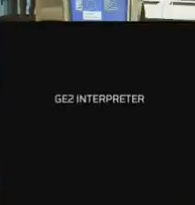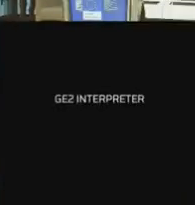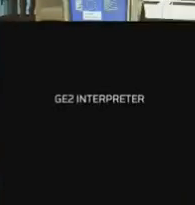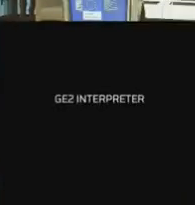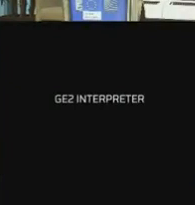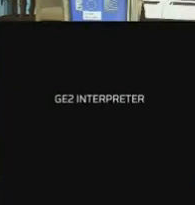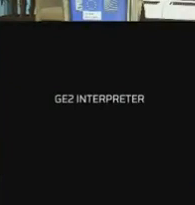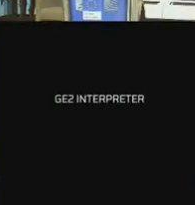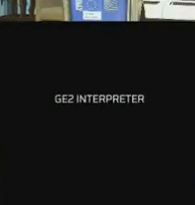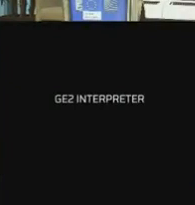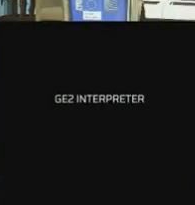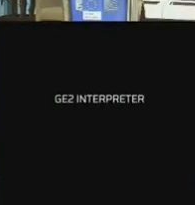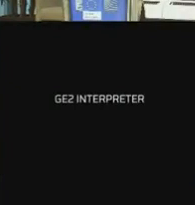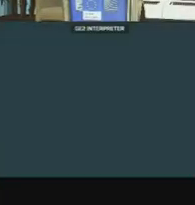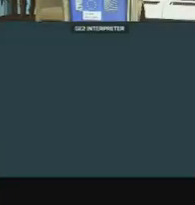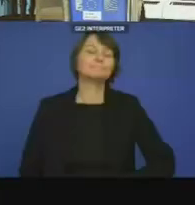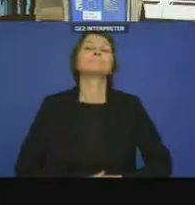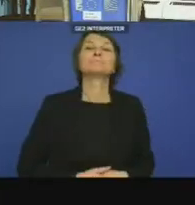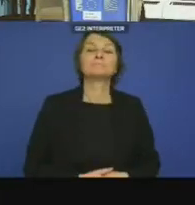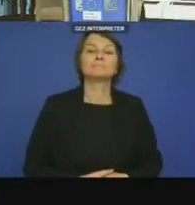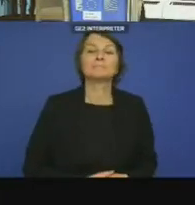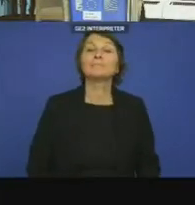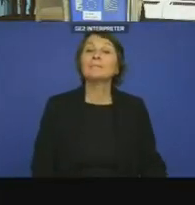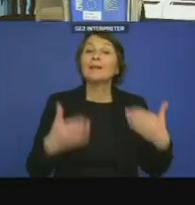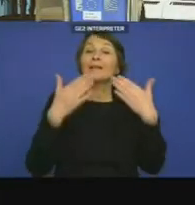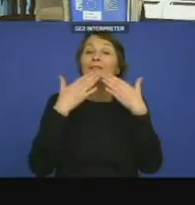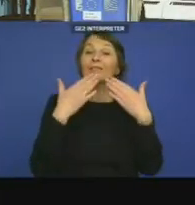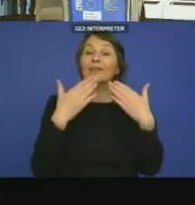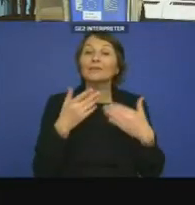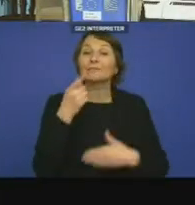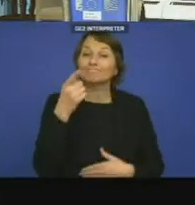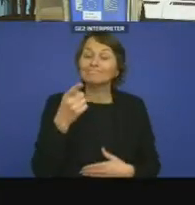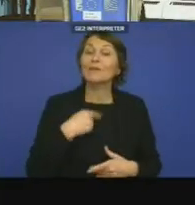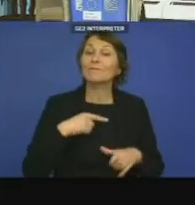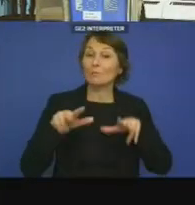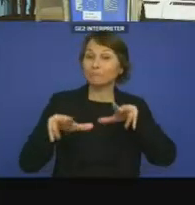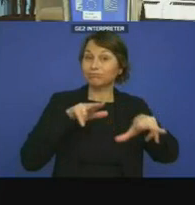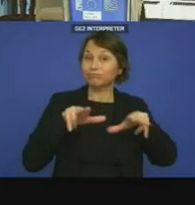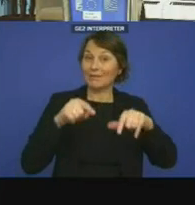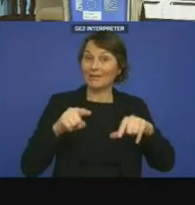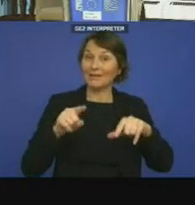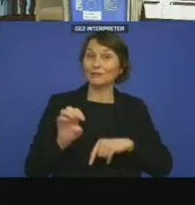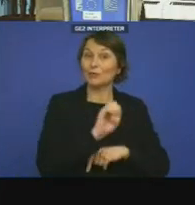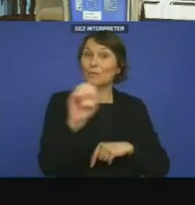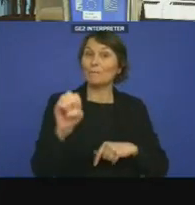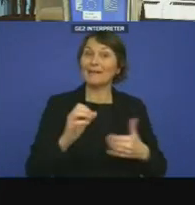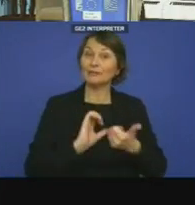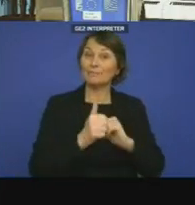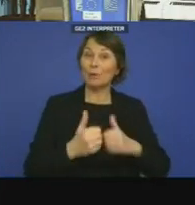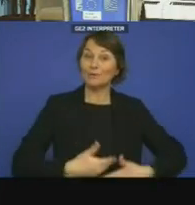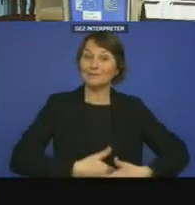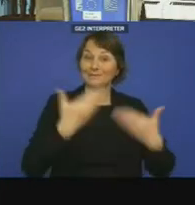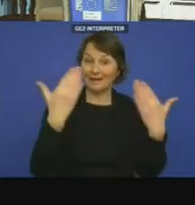of organizing the Erasmus Plus Sport Info Day. I would also like to thank Yves Lolostek from the